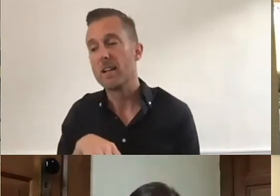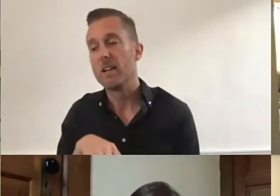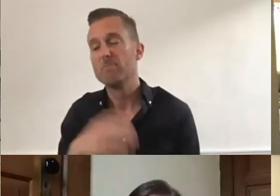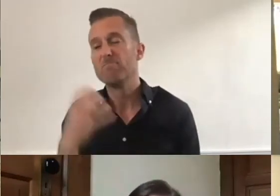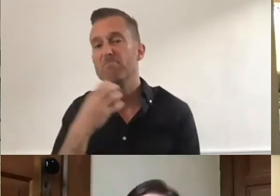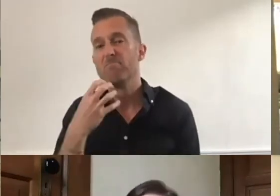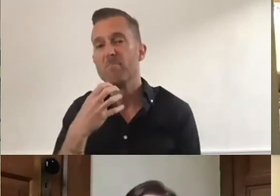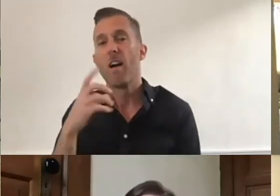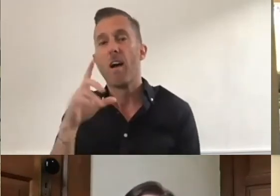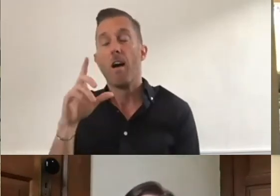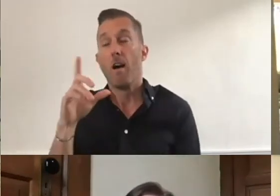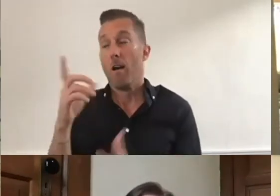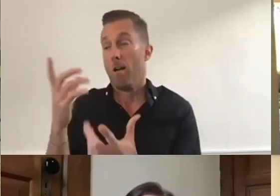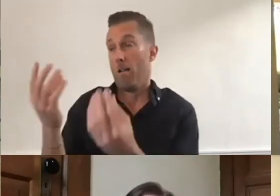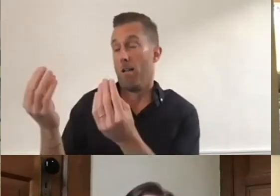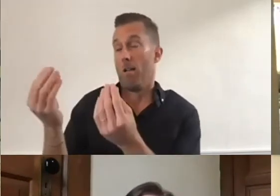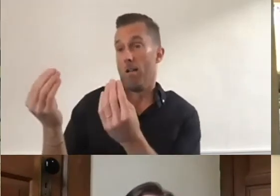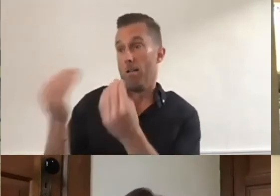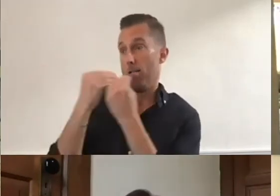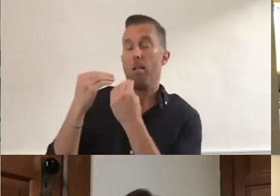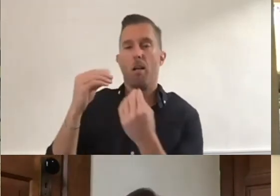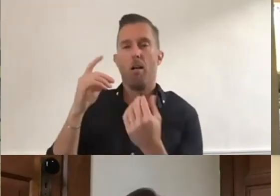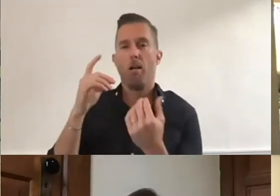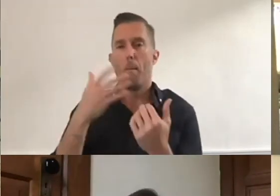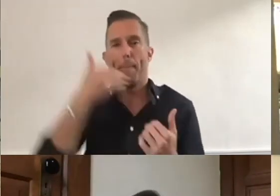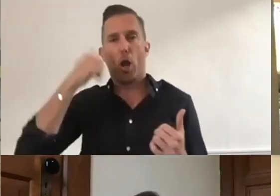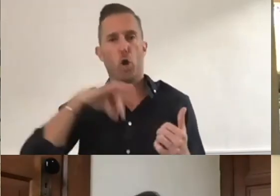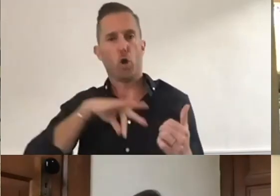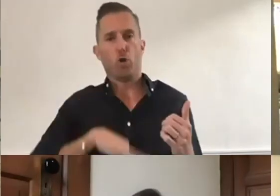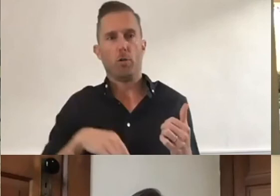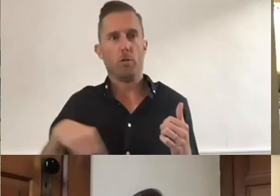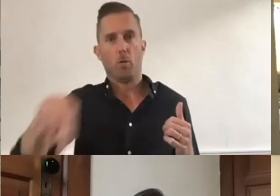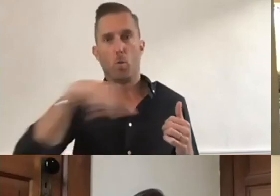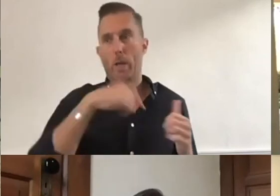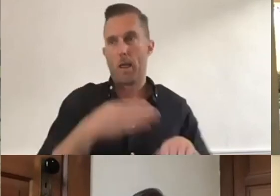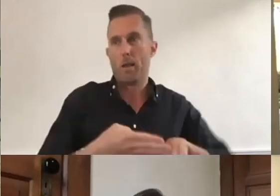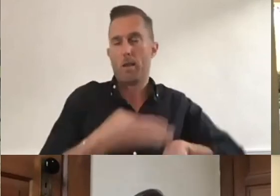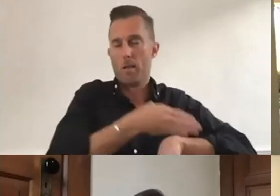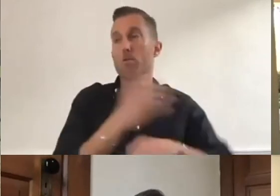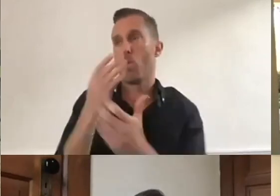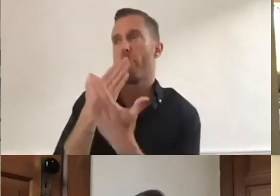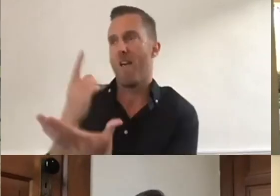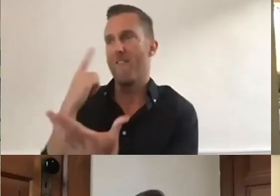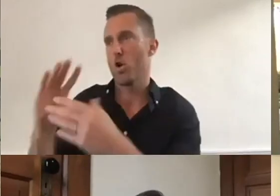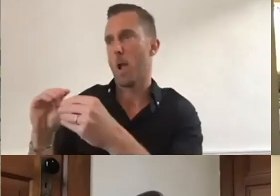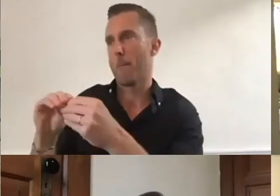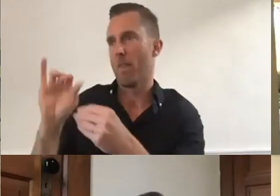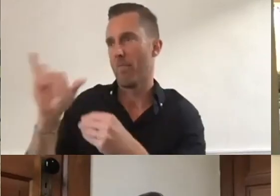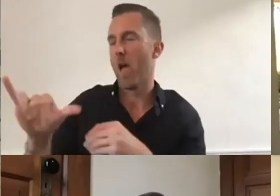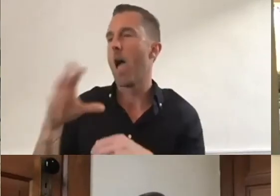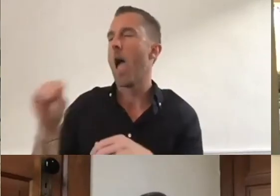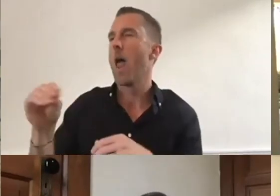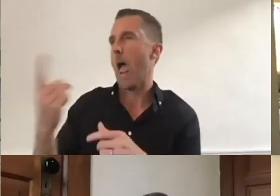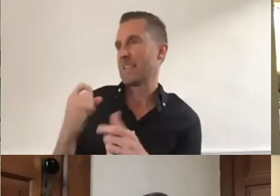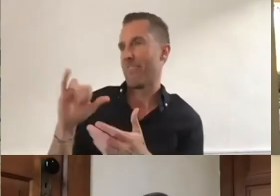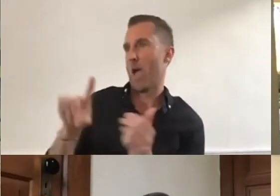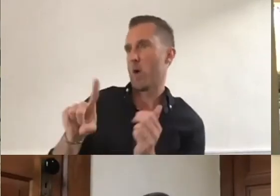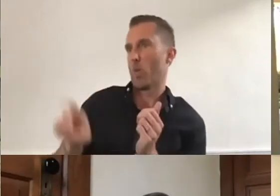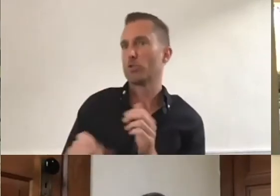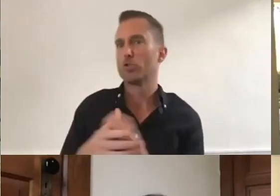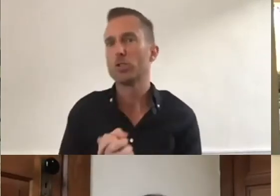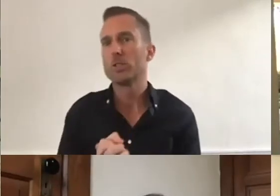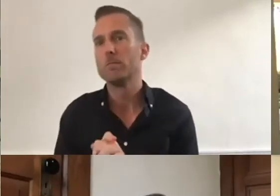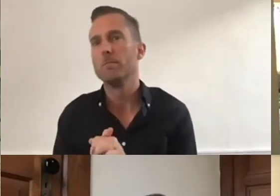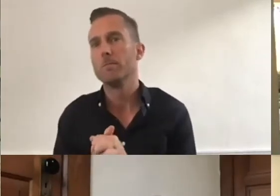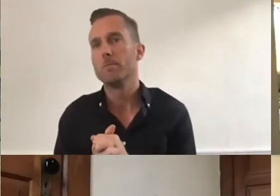the better, and the better we can do. So thank you for commenting and asking that question or